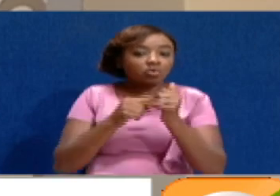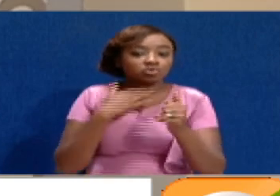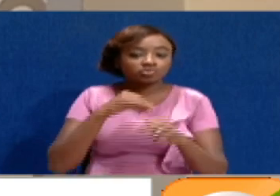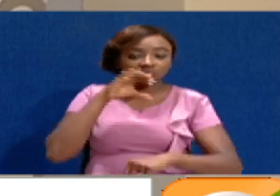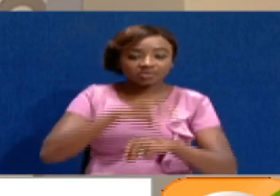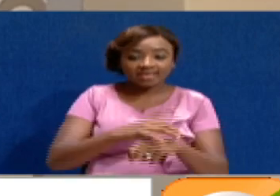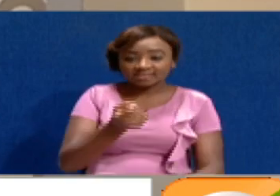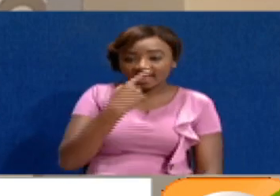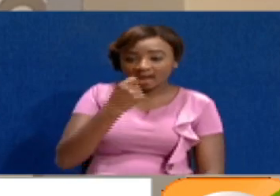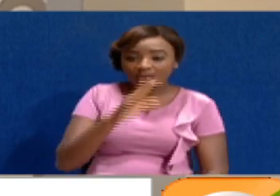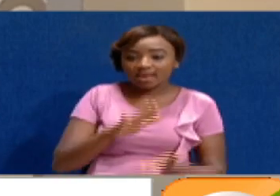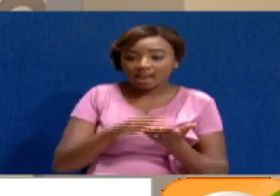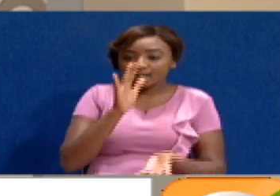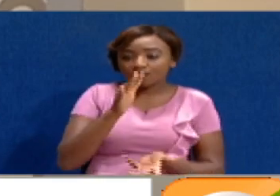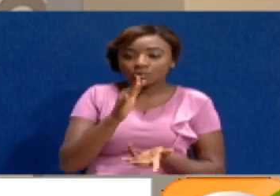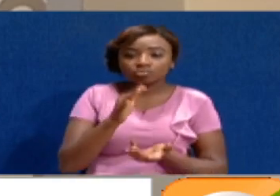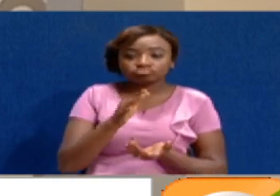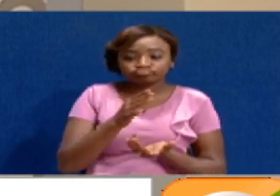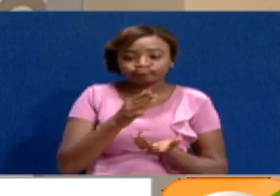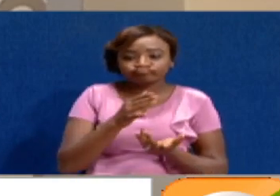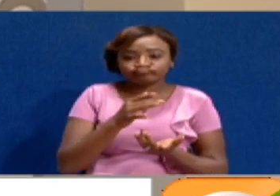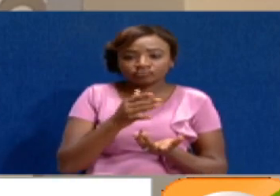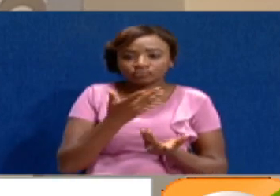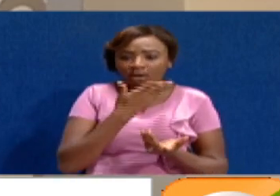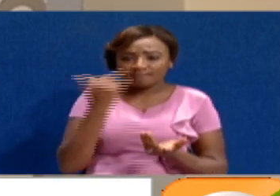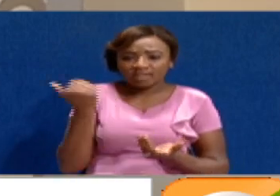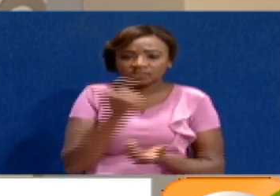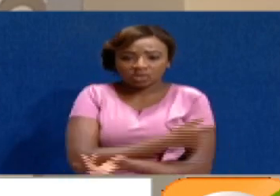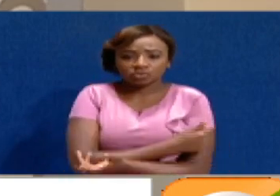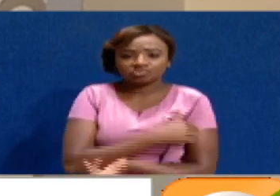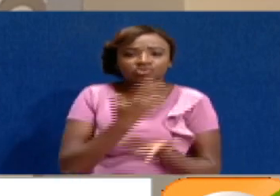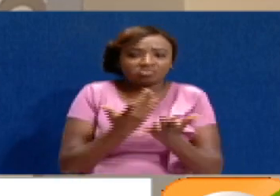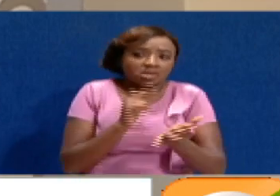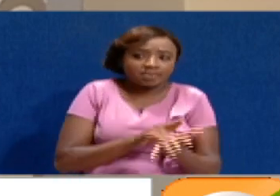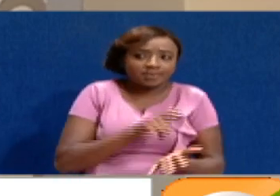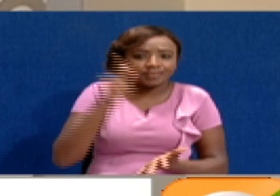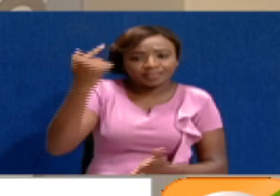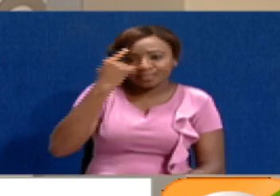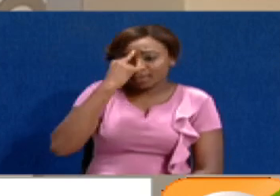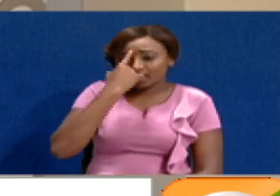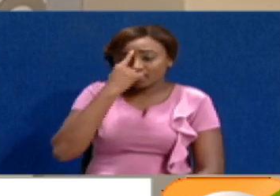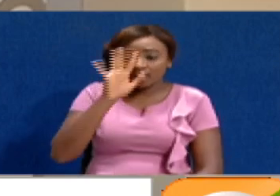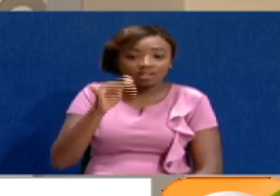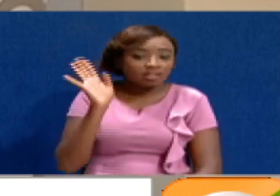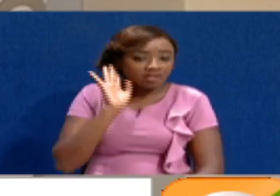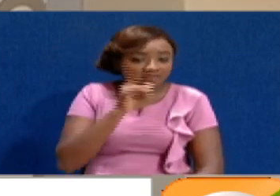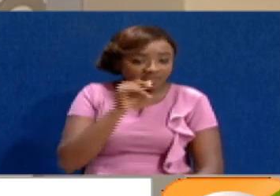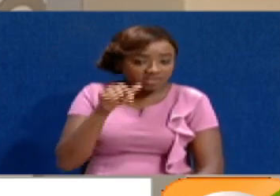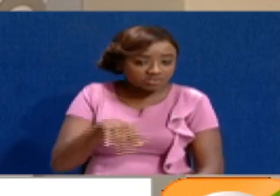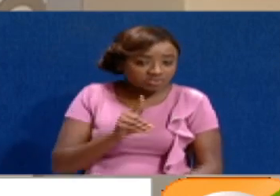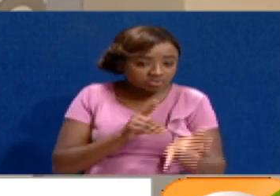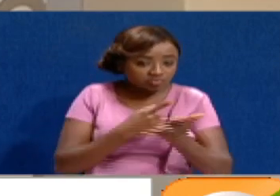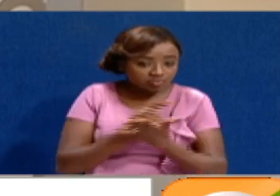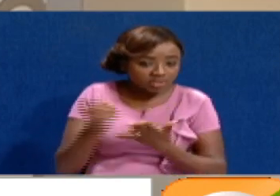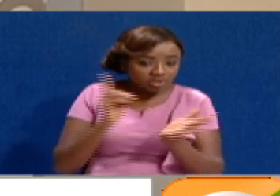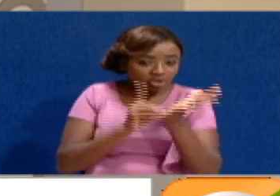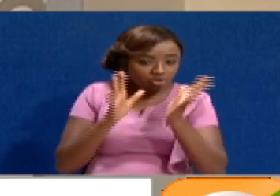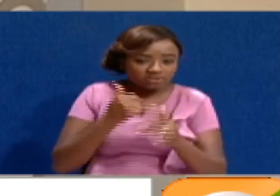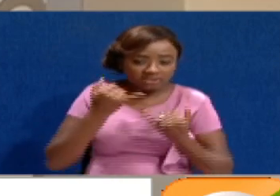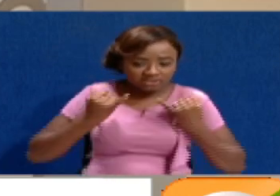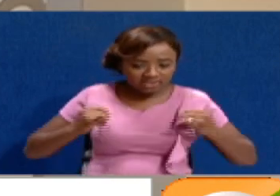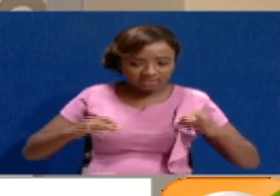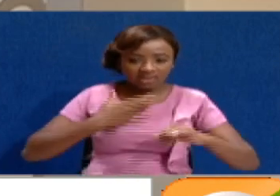advanced facility in Nairobi or even abroad in places like India. Now, we heard this week of doctors too, trying to